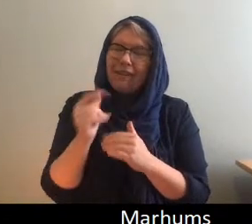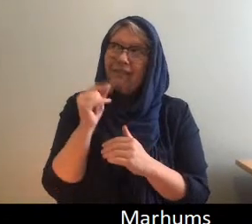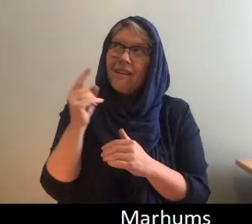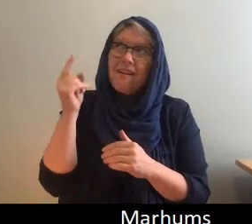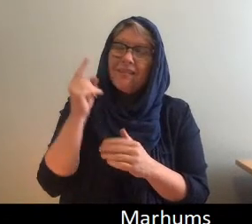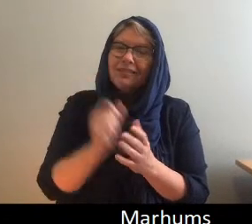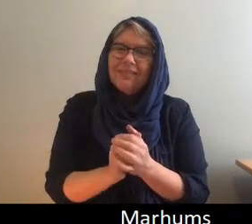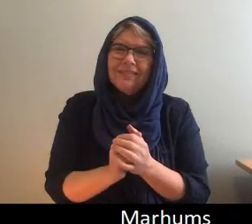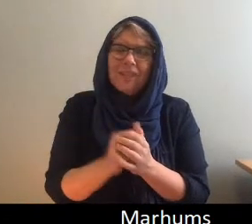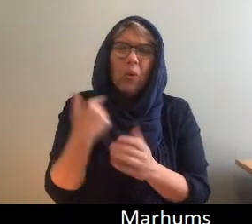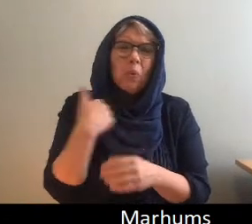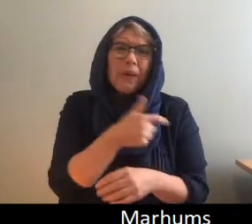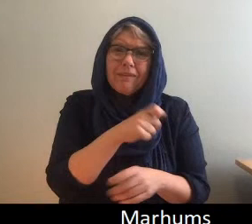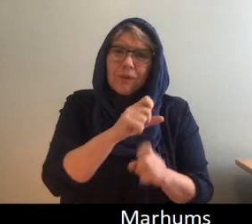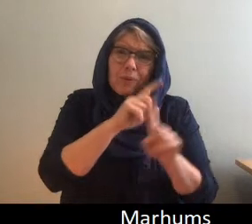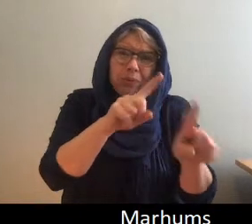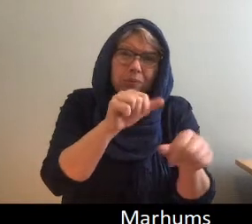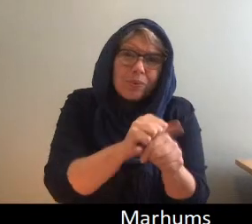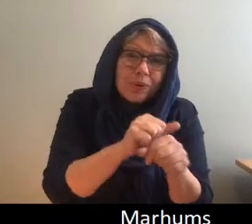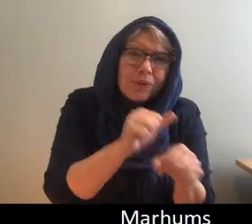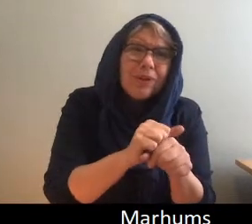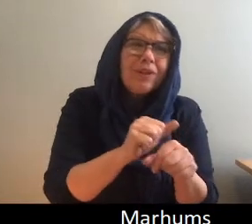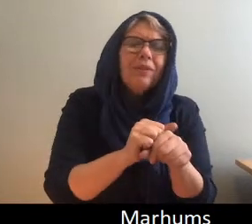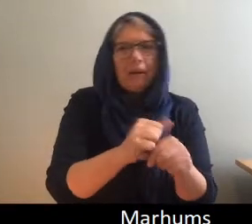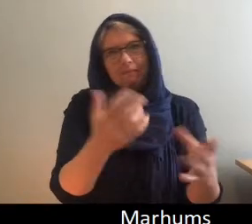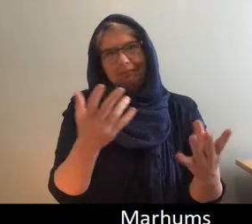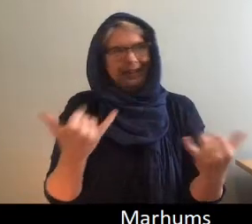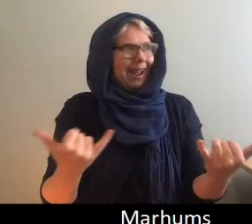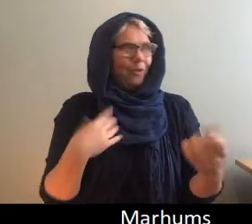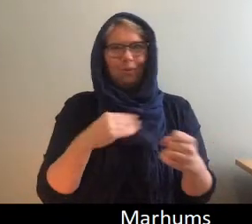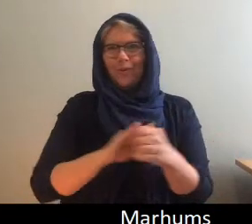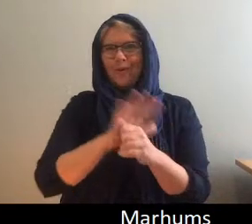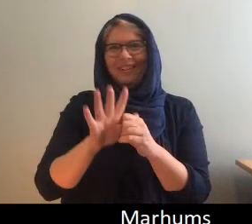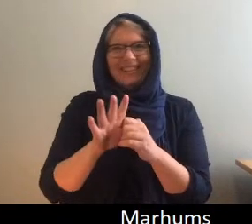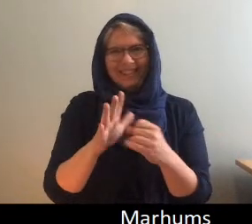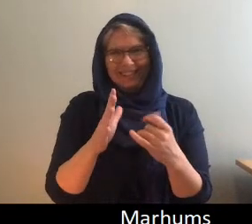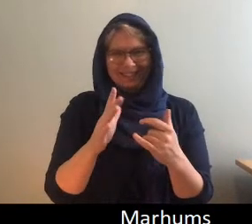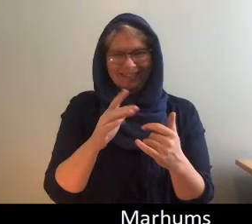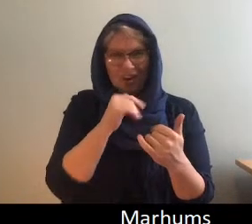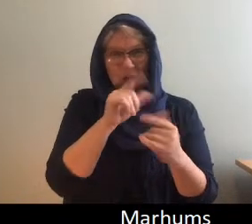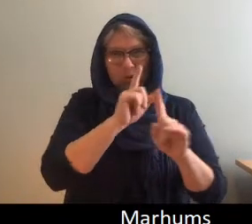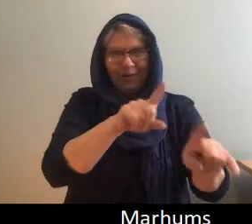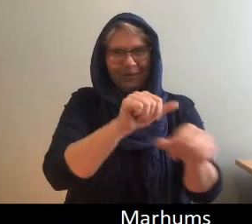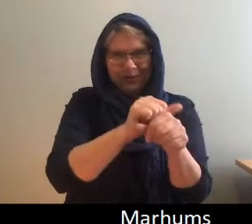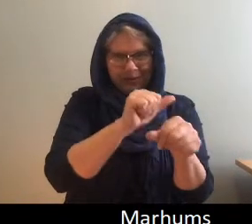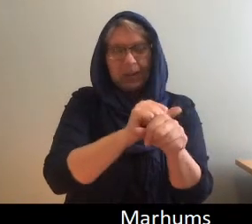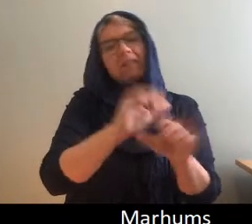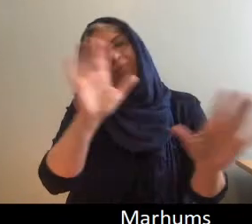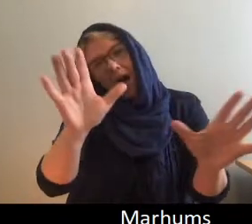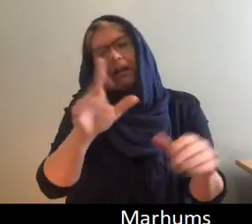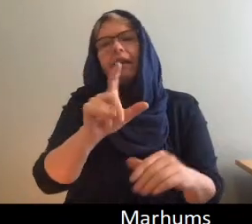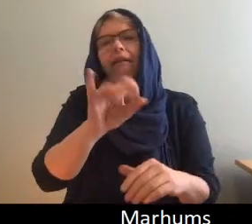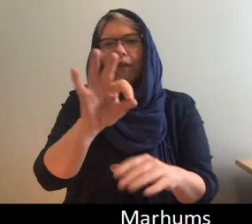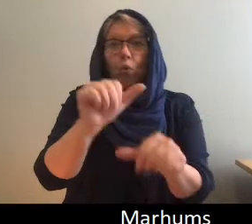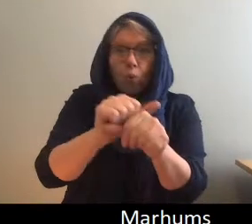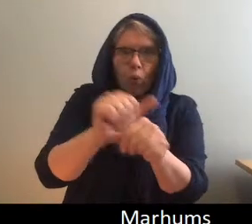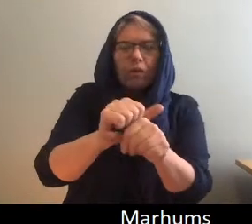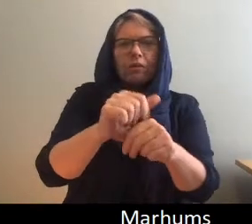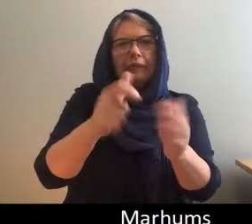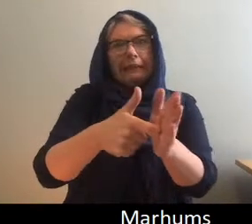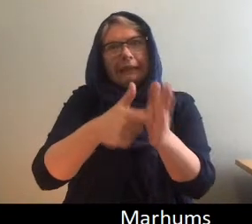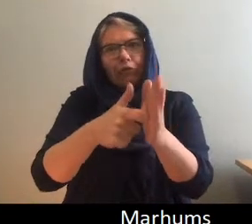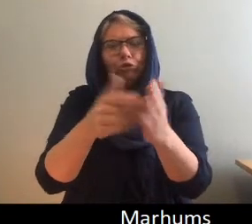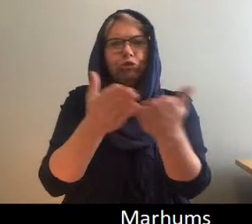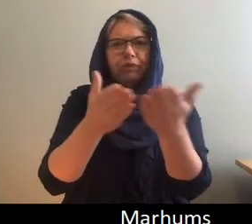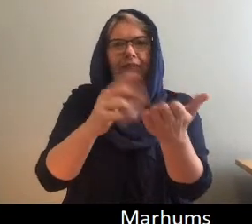will be blessed as well. And it's been a really interesting and a challenging time for the believers, especially in Ramadan, when we're always used